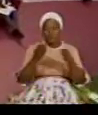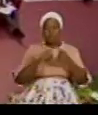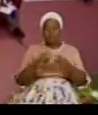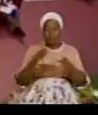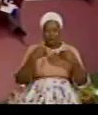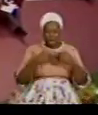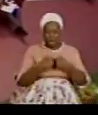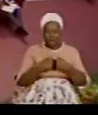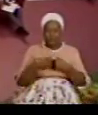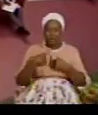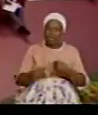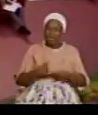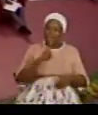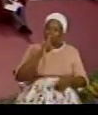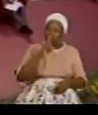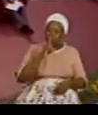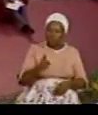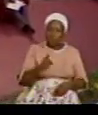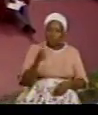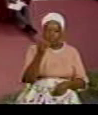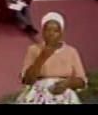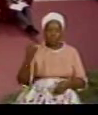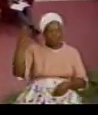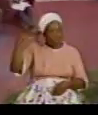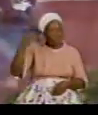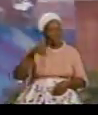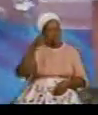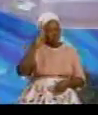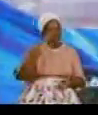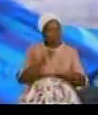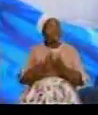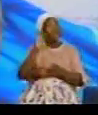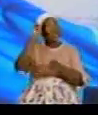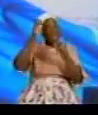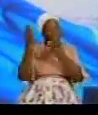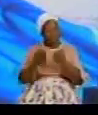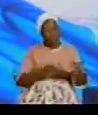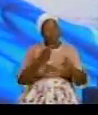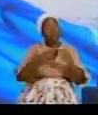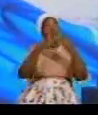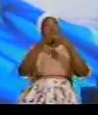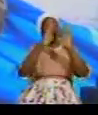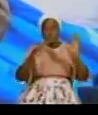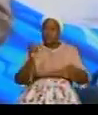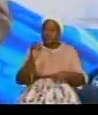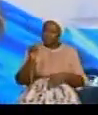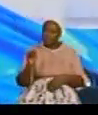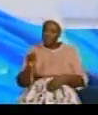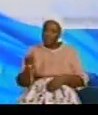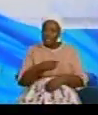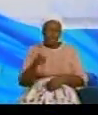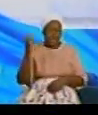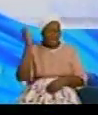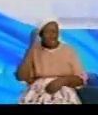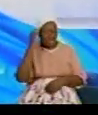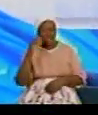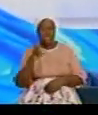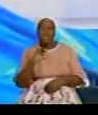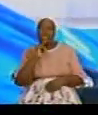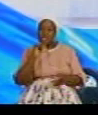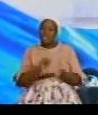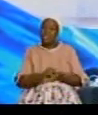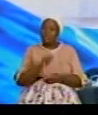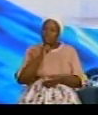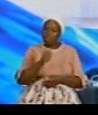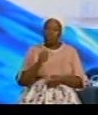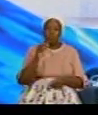the real grace of God that he brought from heaven. So they listen. Isn't that supposed to be